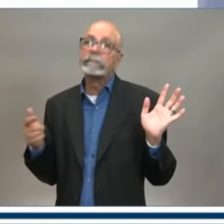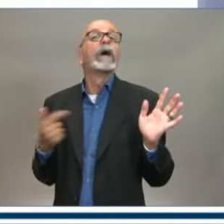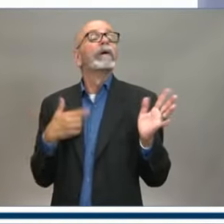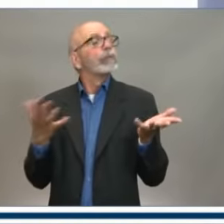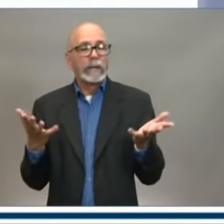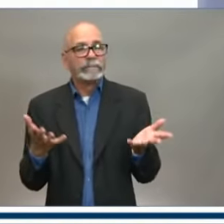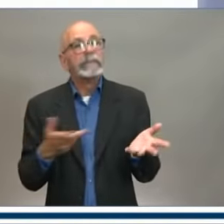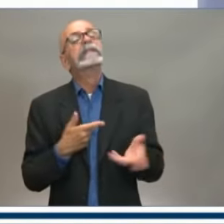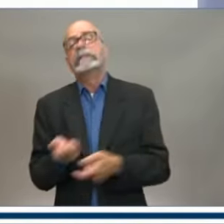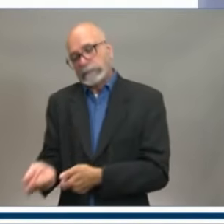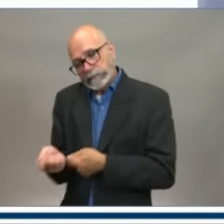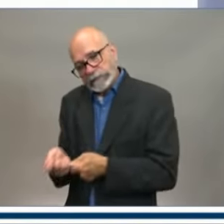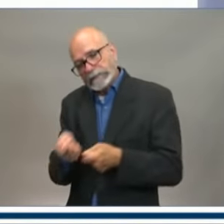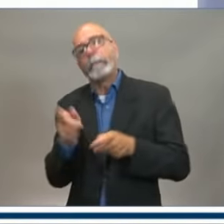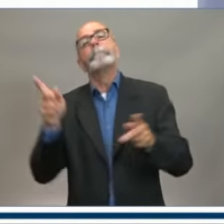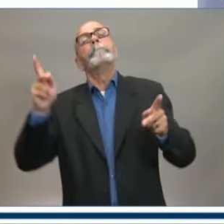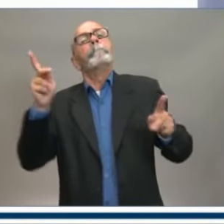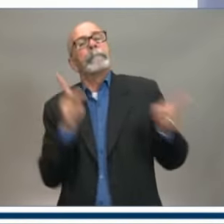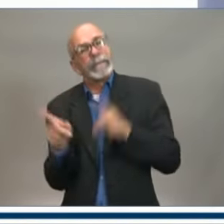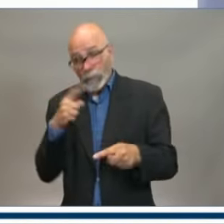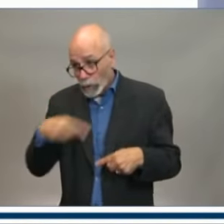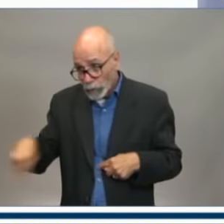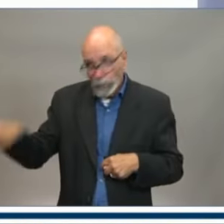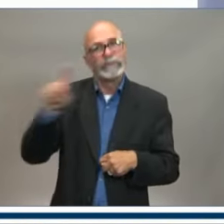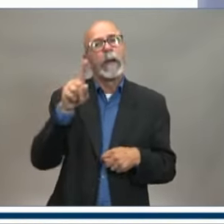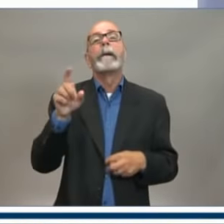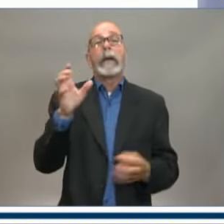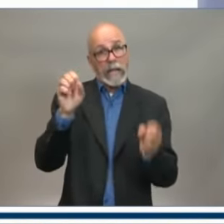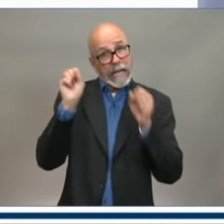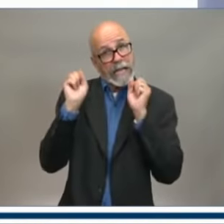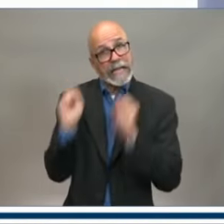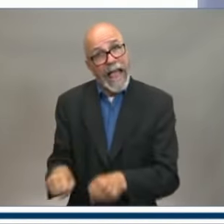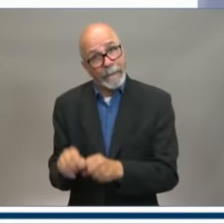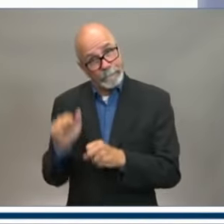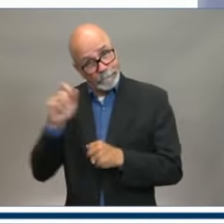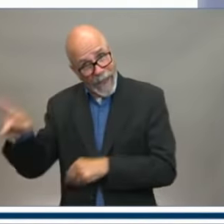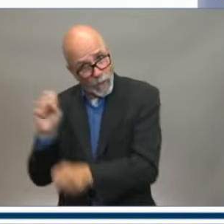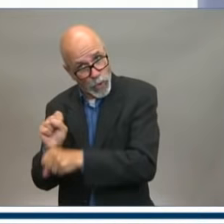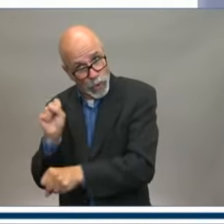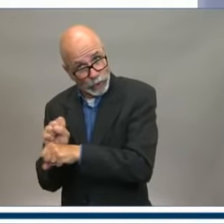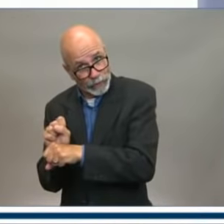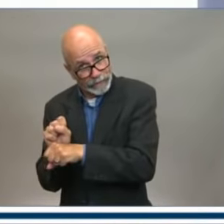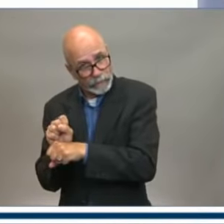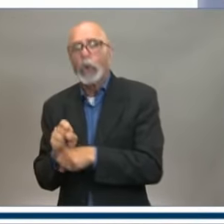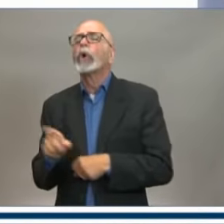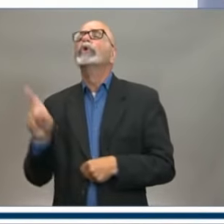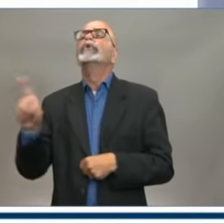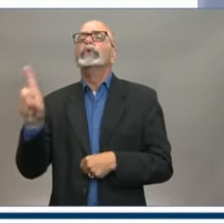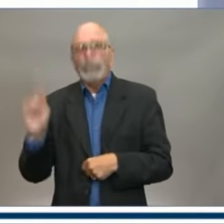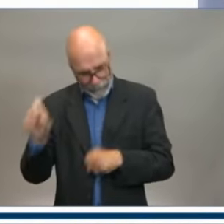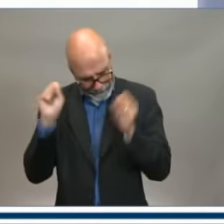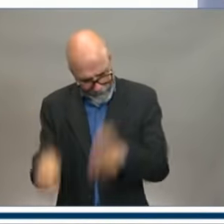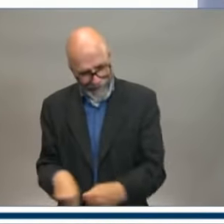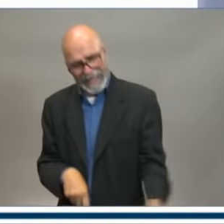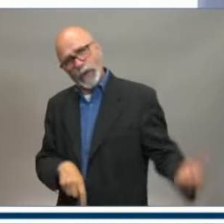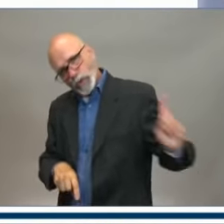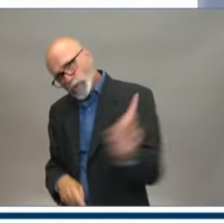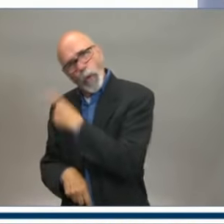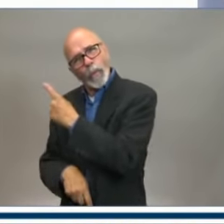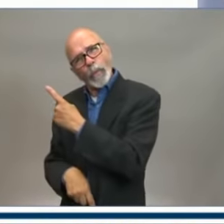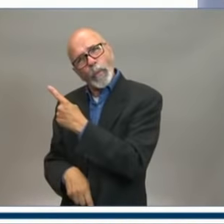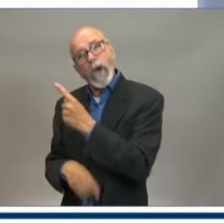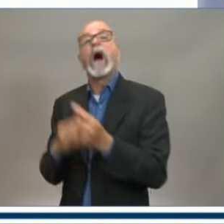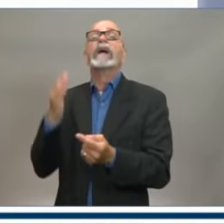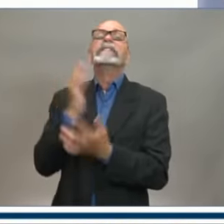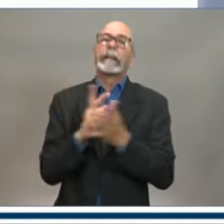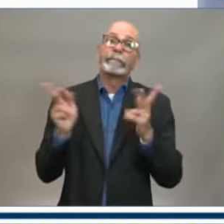Scotians to take the opportunity to go back to work. While it may have a short-term impact,